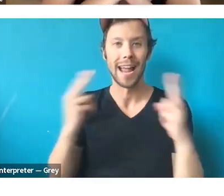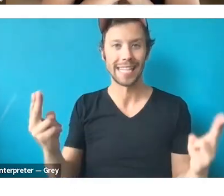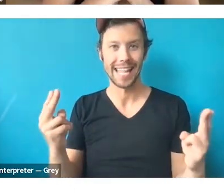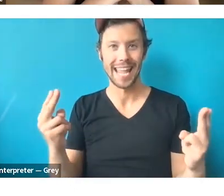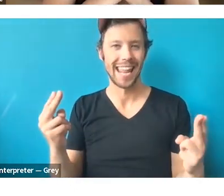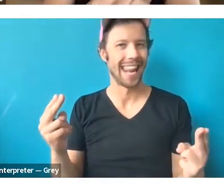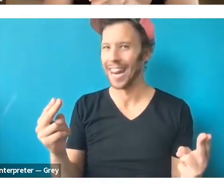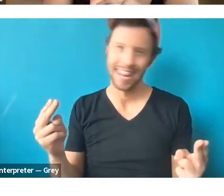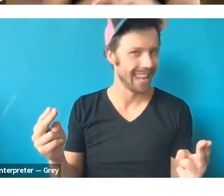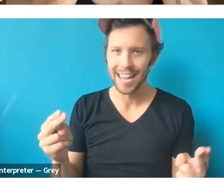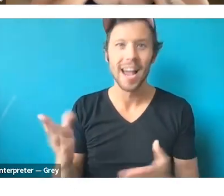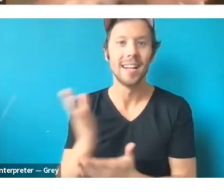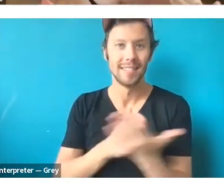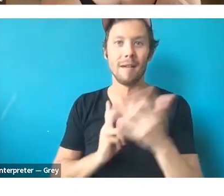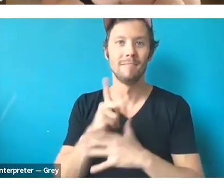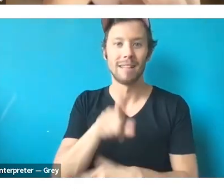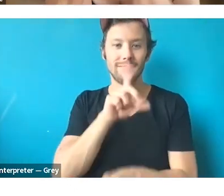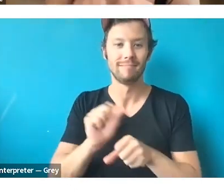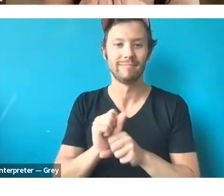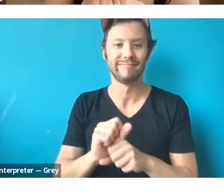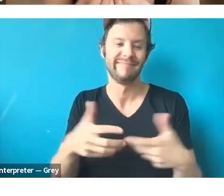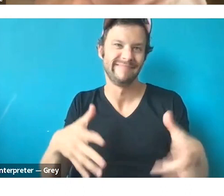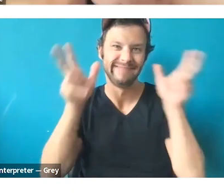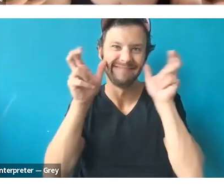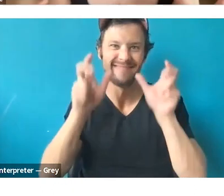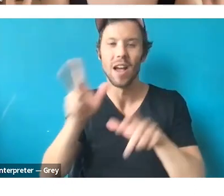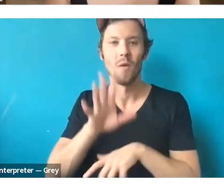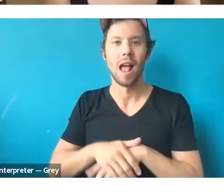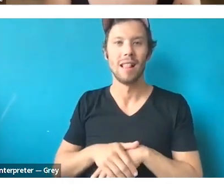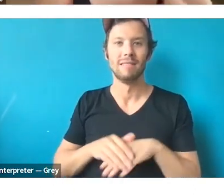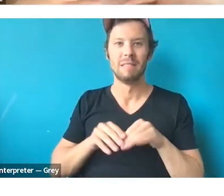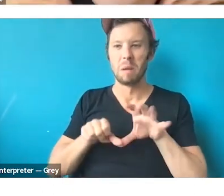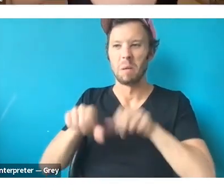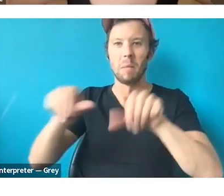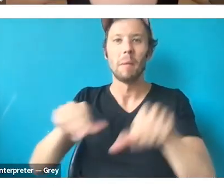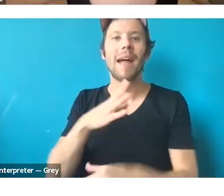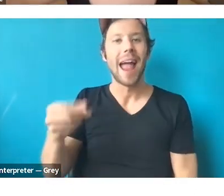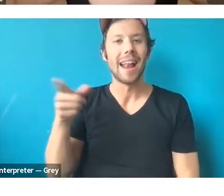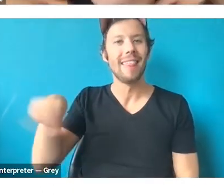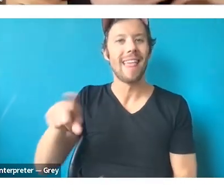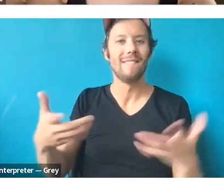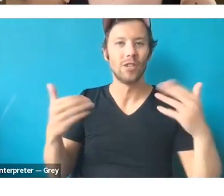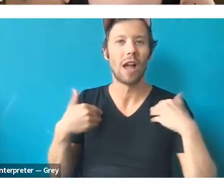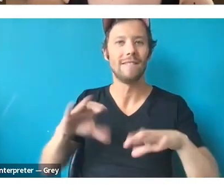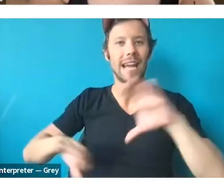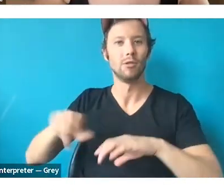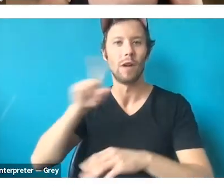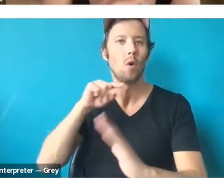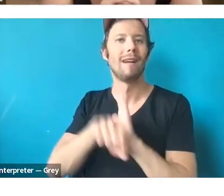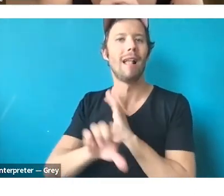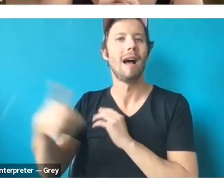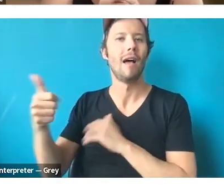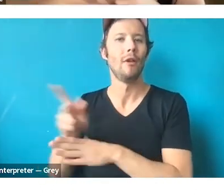So invasive plants, they leach out some chemistry that kill the native plants. That's why they spread so